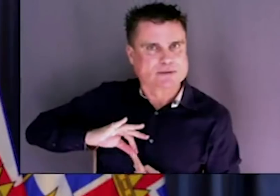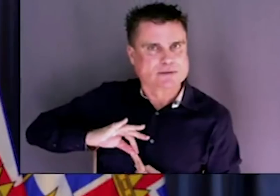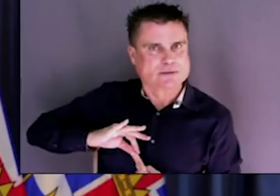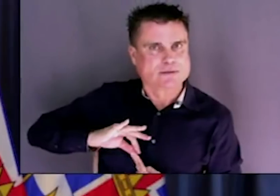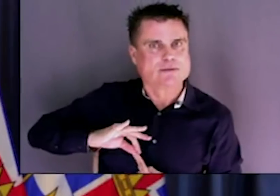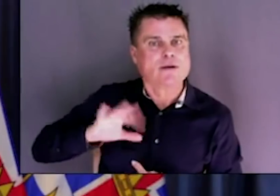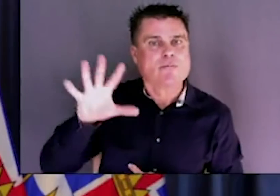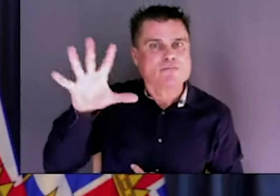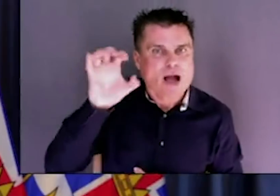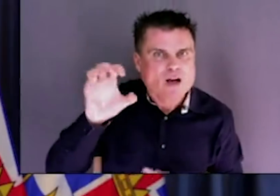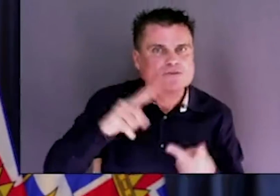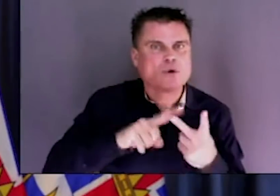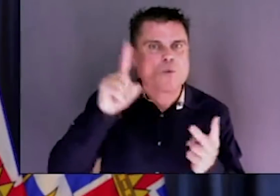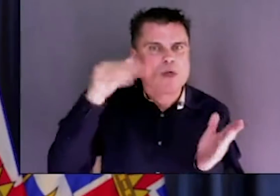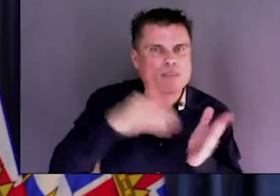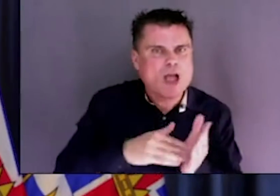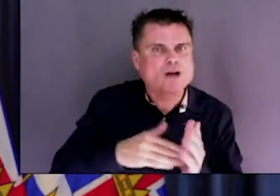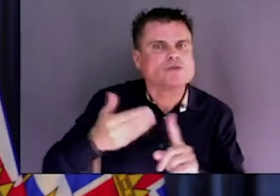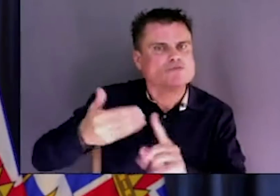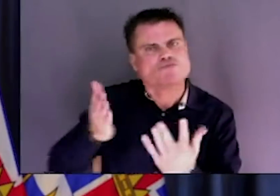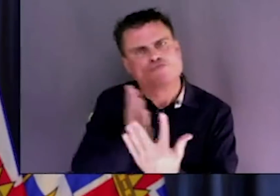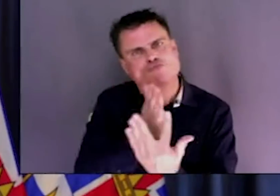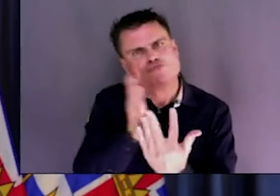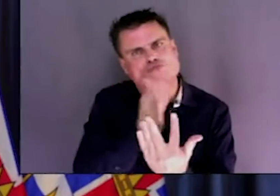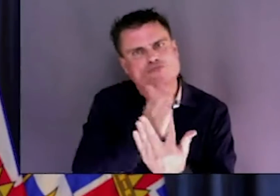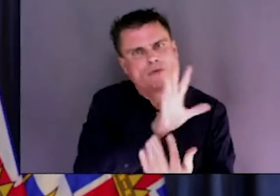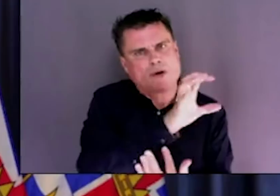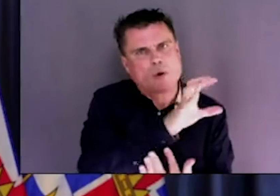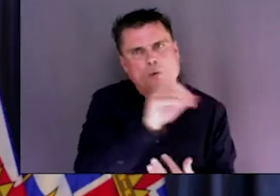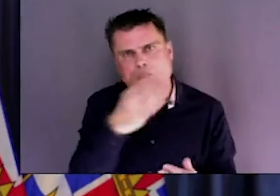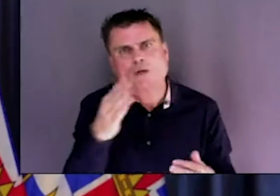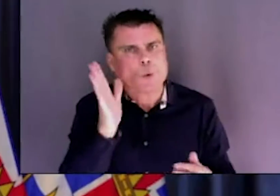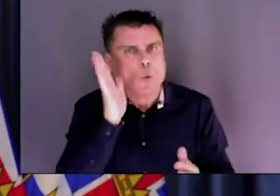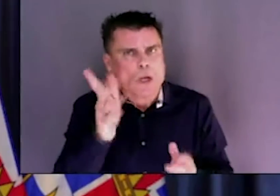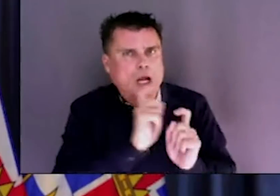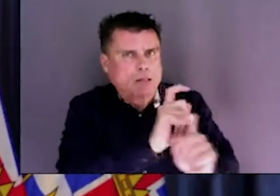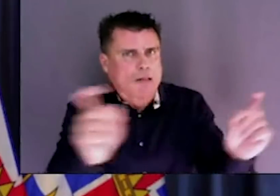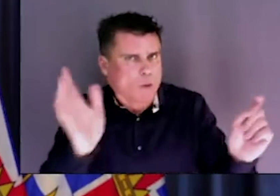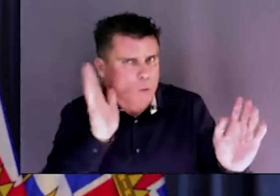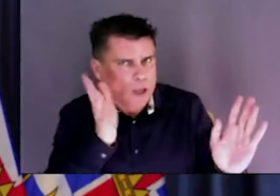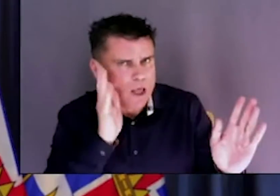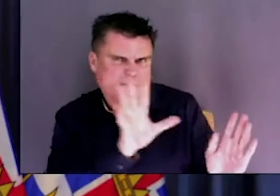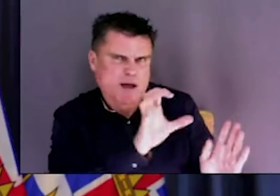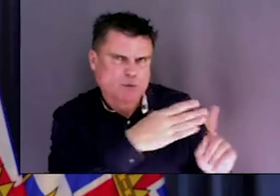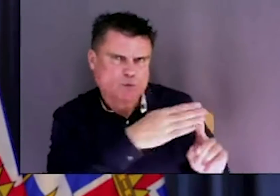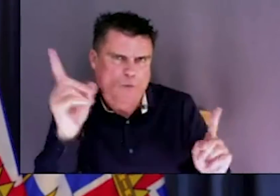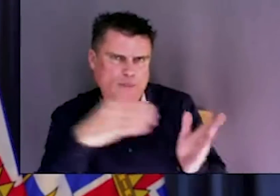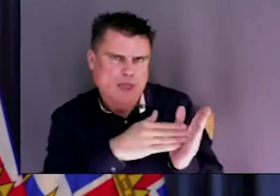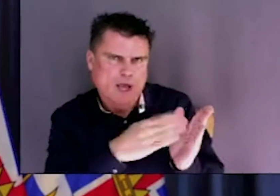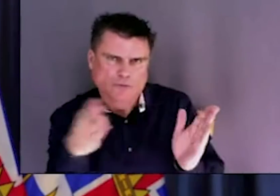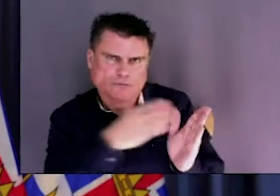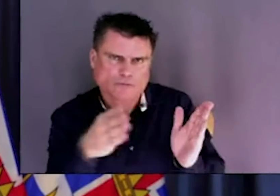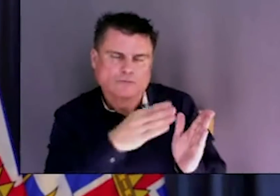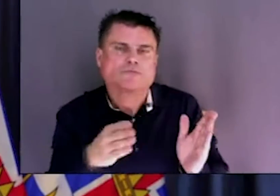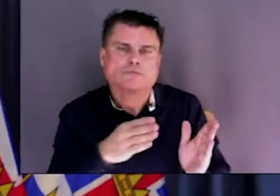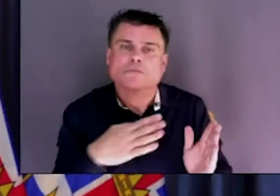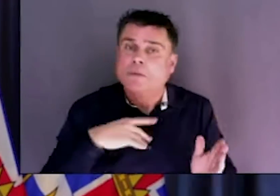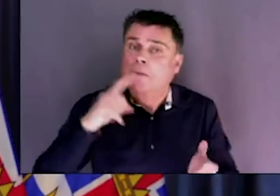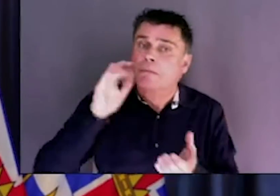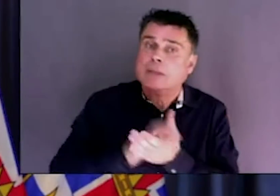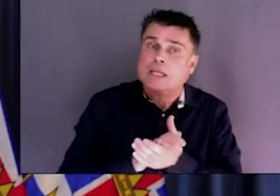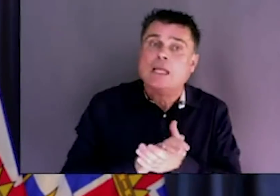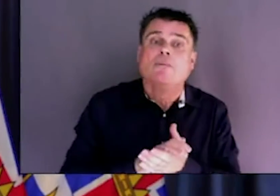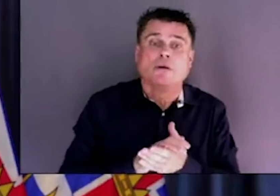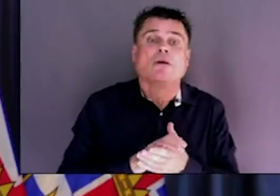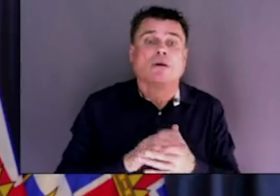National Sick Pay Program, it is in place, and as I said to a previous questioner, I believe that when the data demonstrates that there